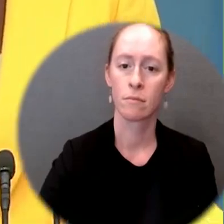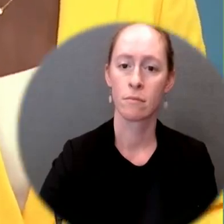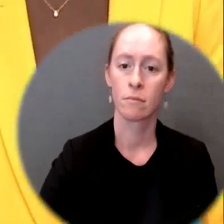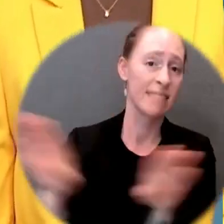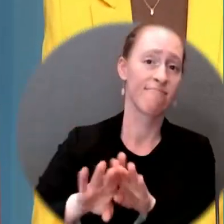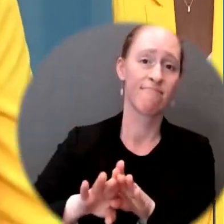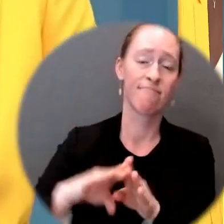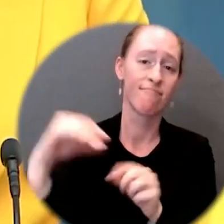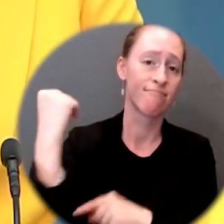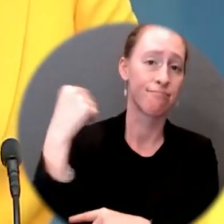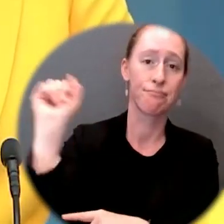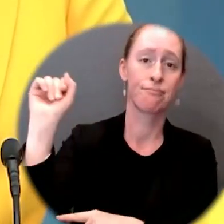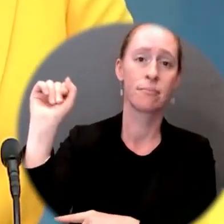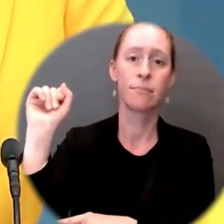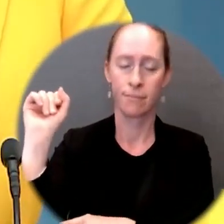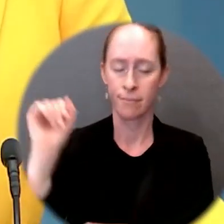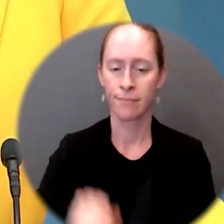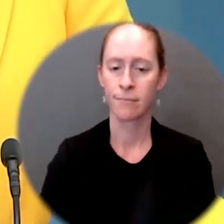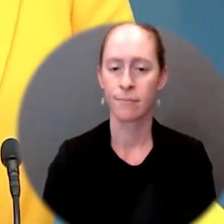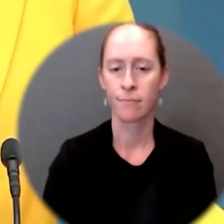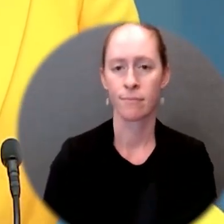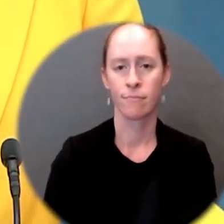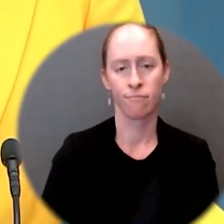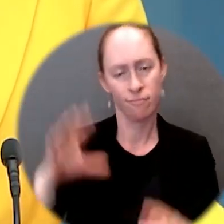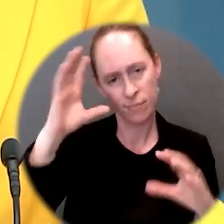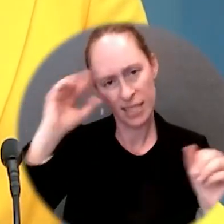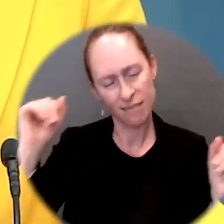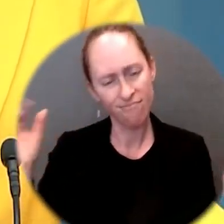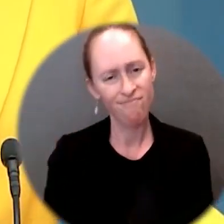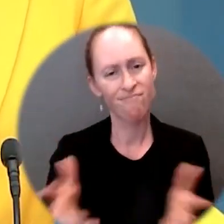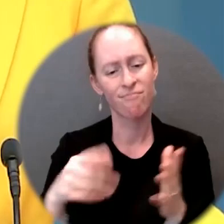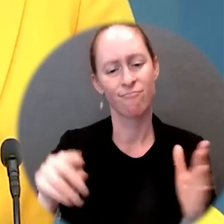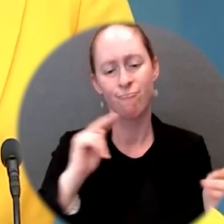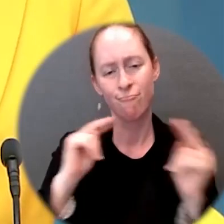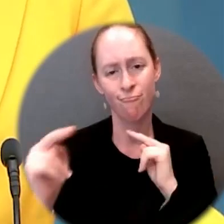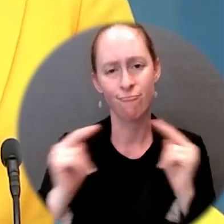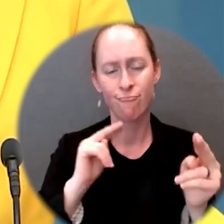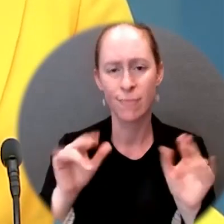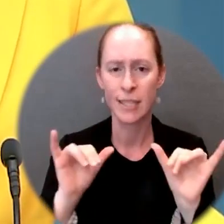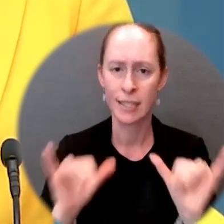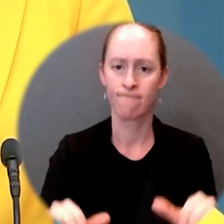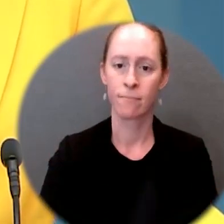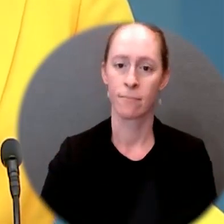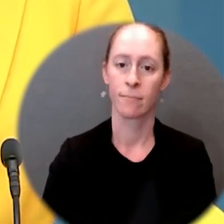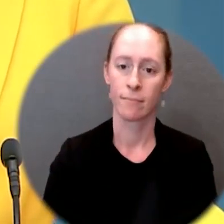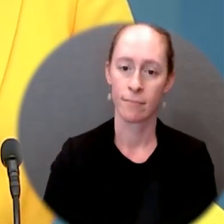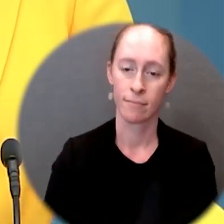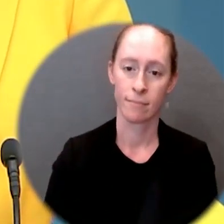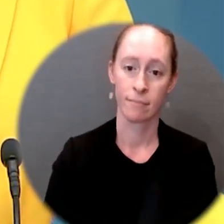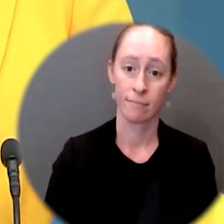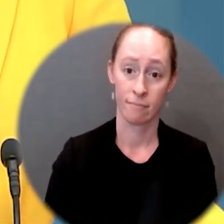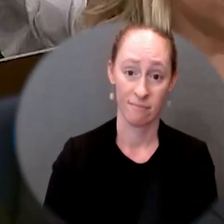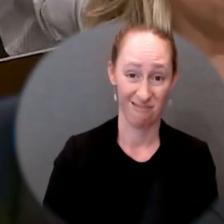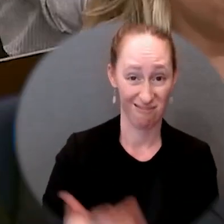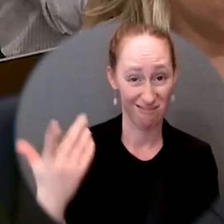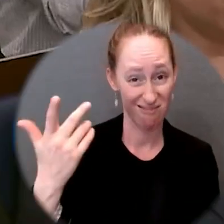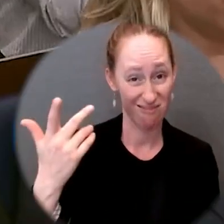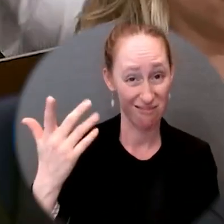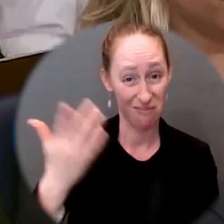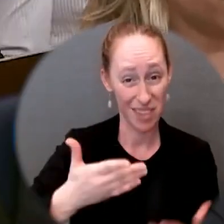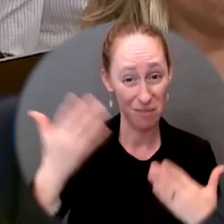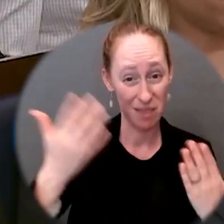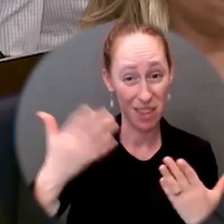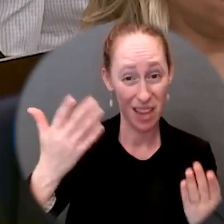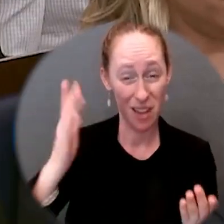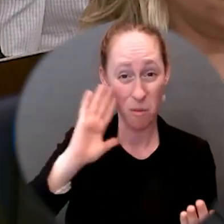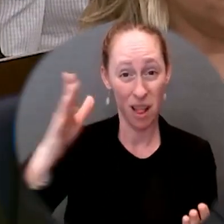collective bargaining, encourages them to continue to negotiate at the table in good faith. Given the potential risk of harm, is the president prepared